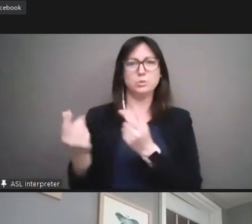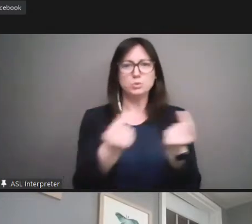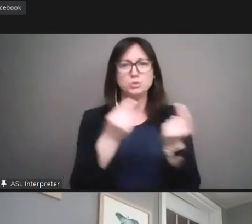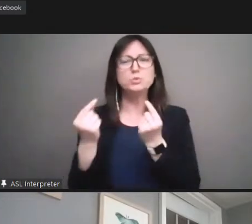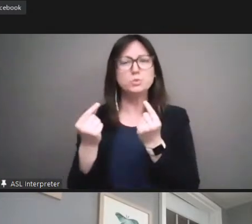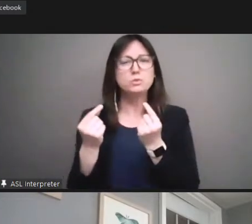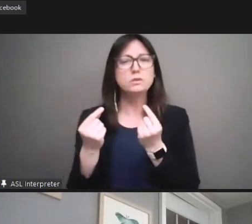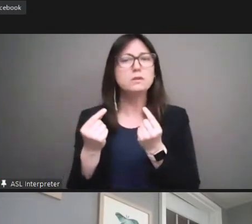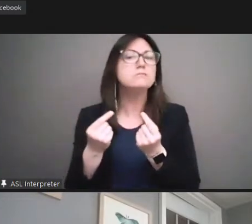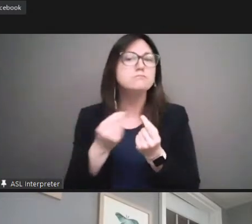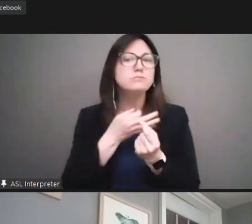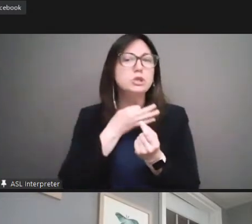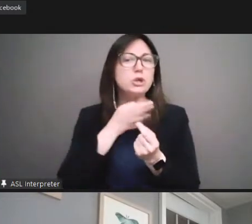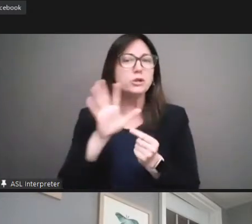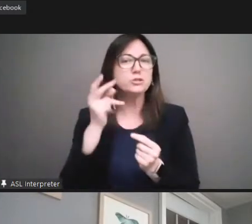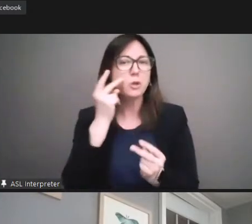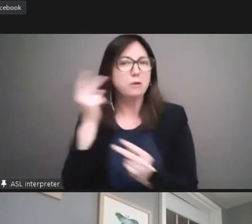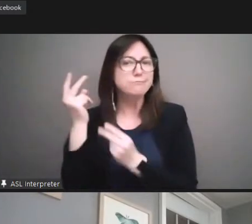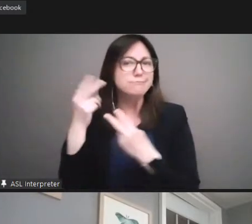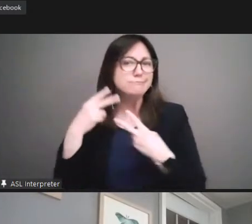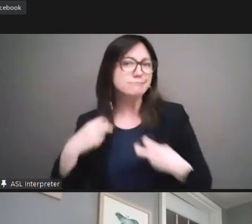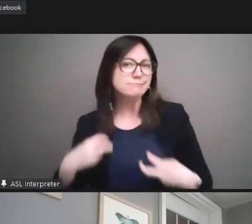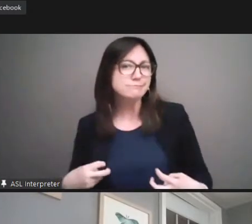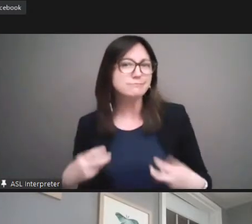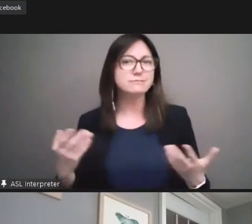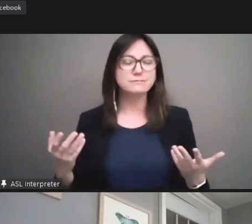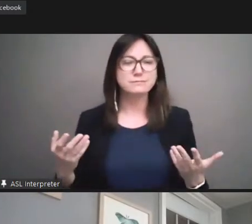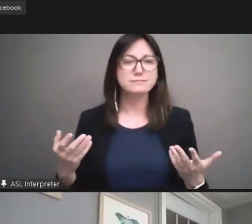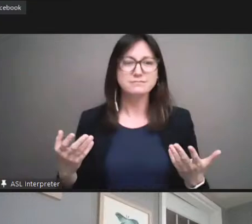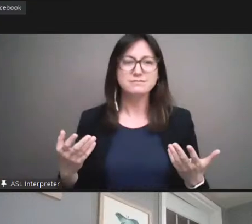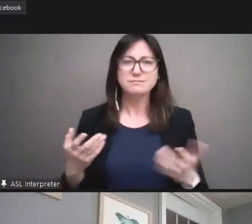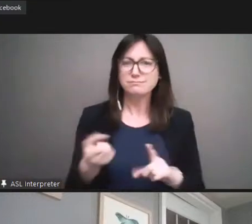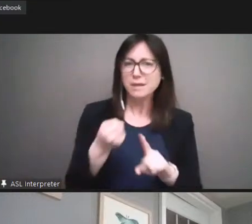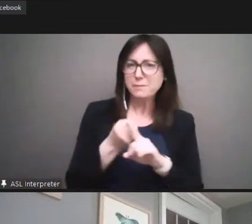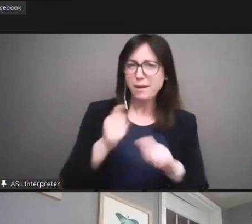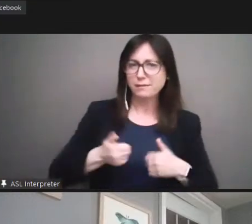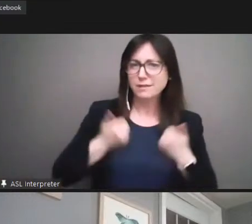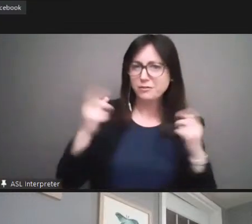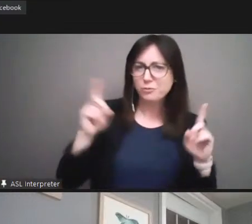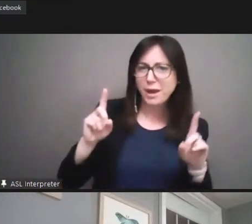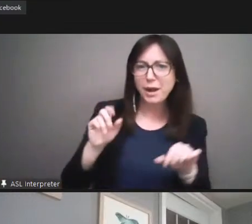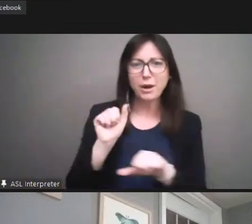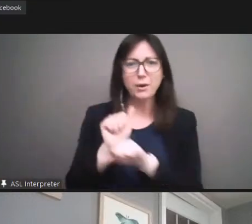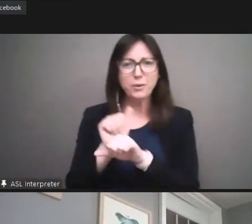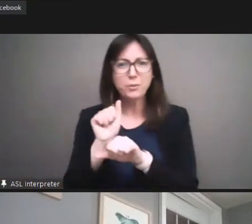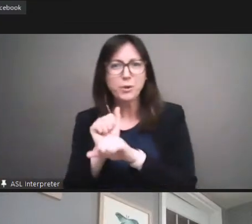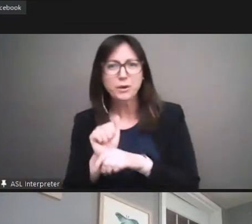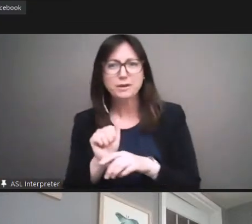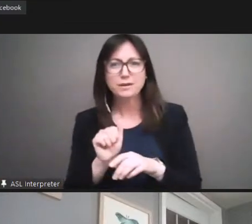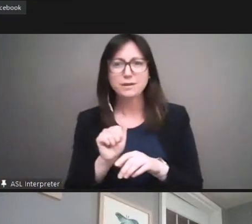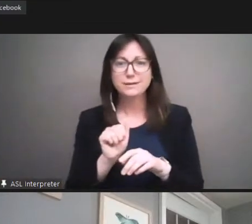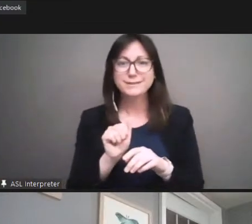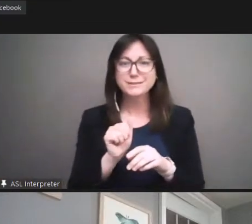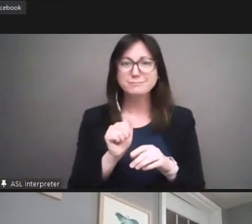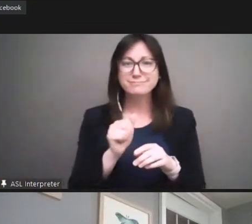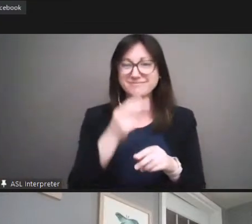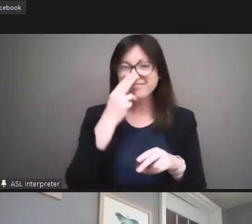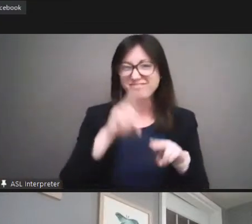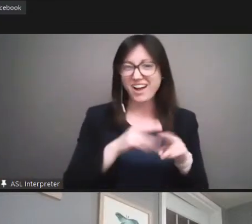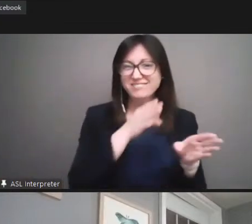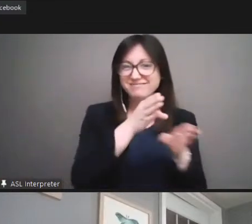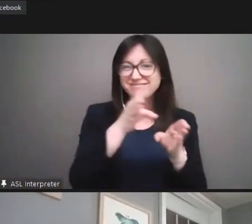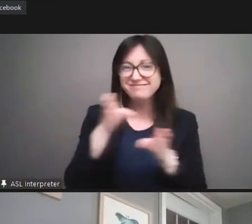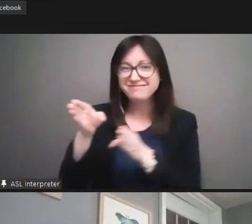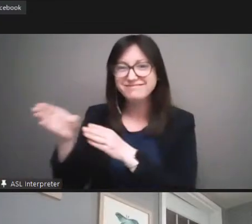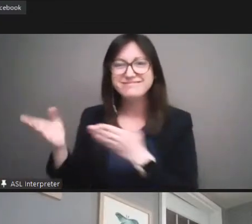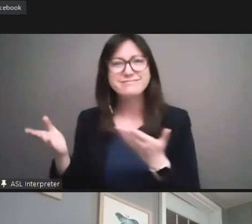question. And it is really broad, and where we live and where we work and we play can be different places and